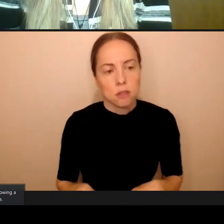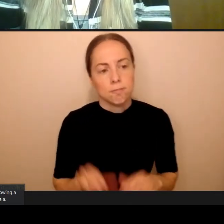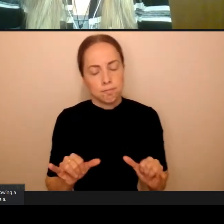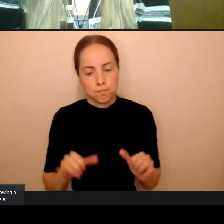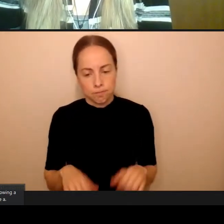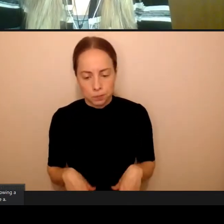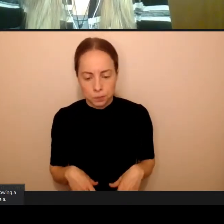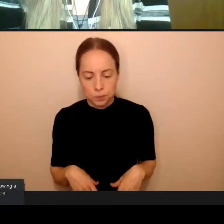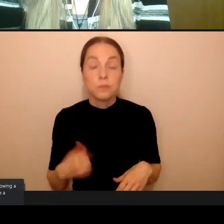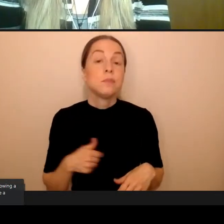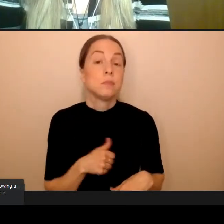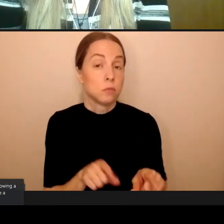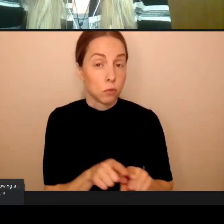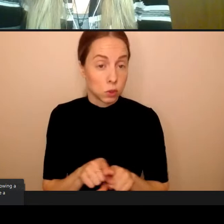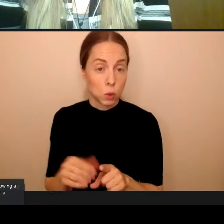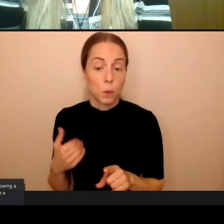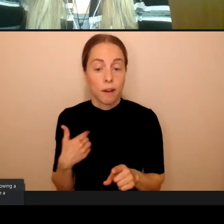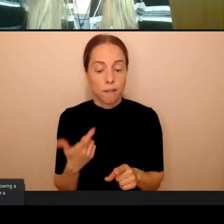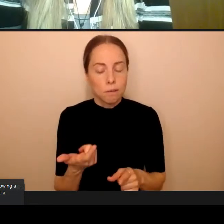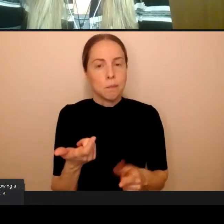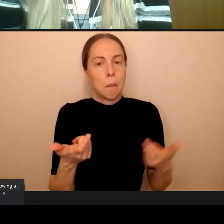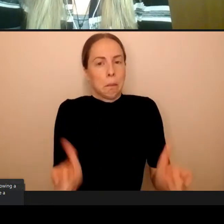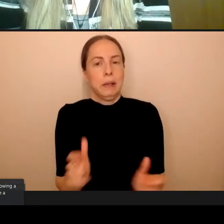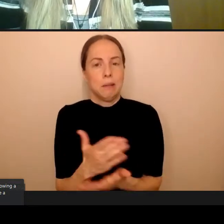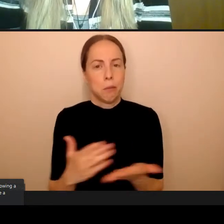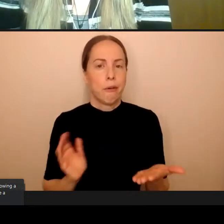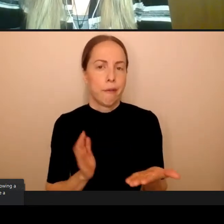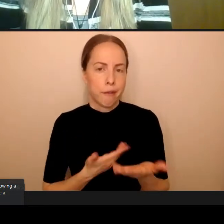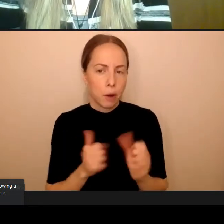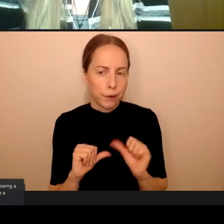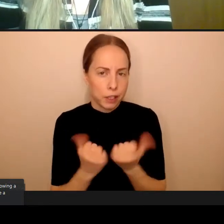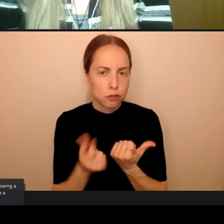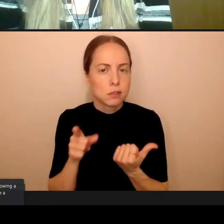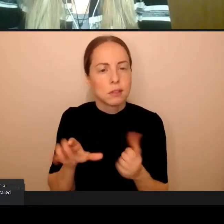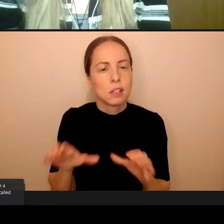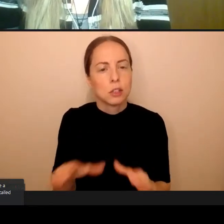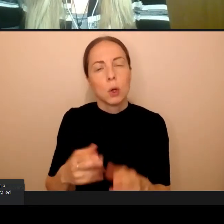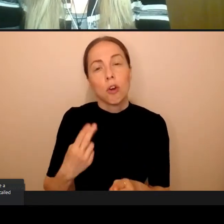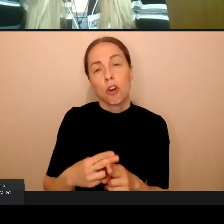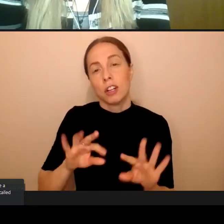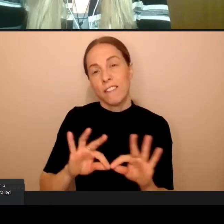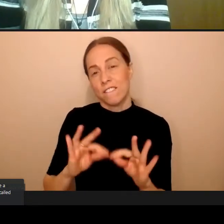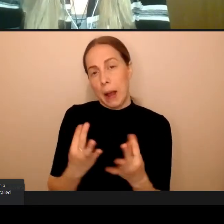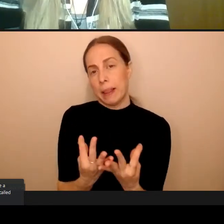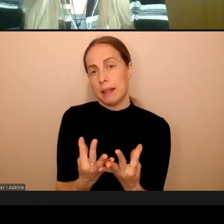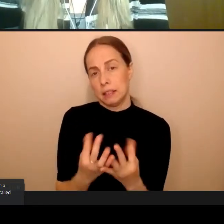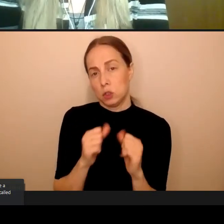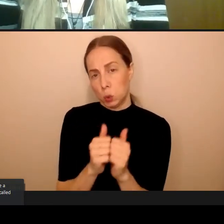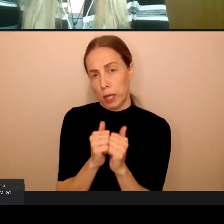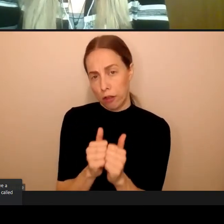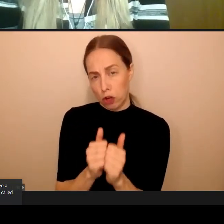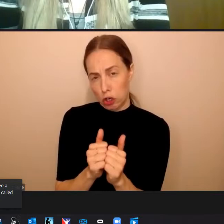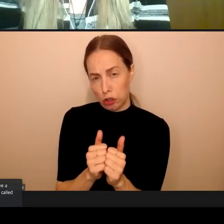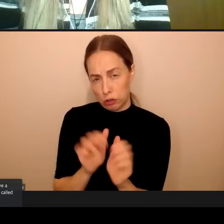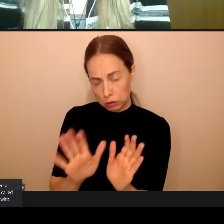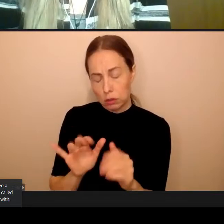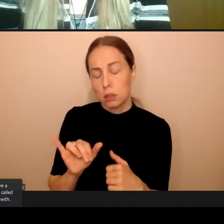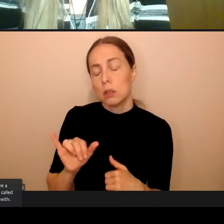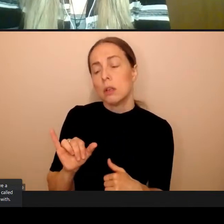a major part of our agency that does, it's called Families Together. They do a lot of work